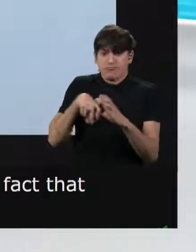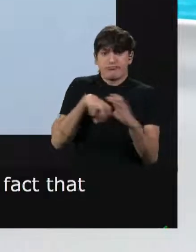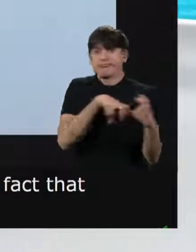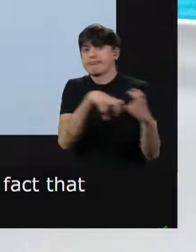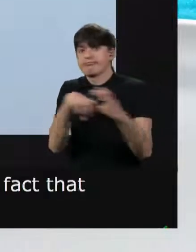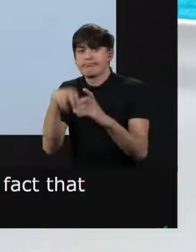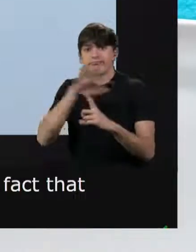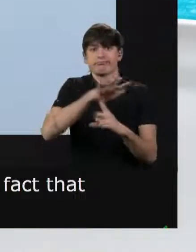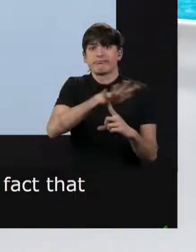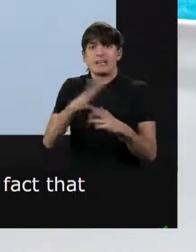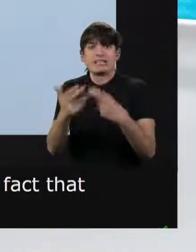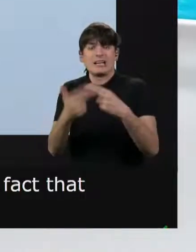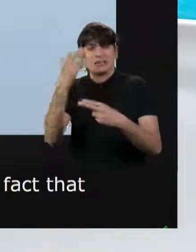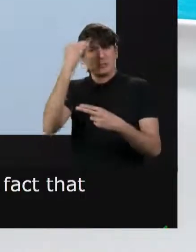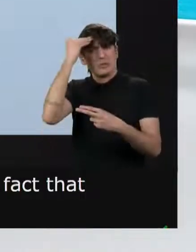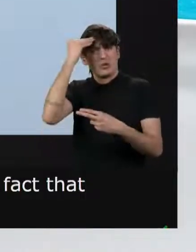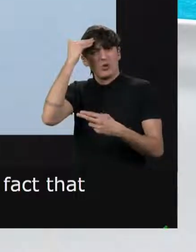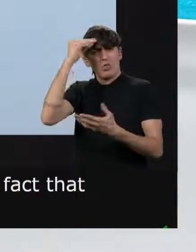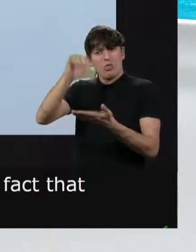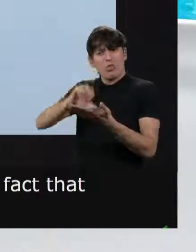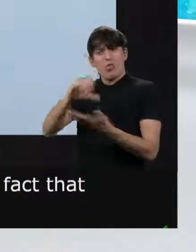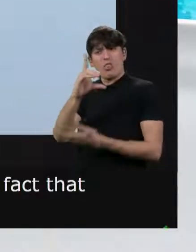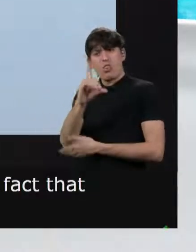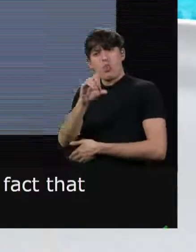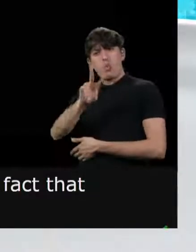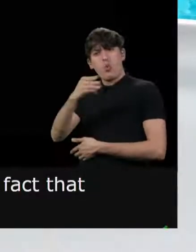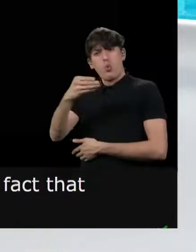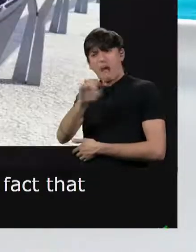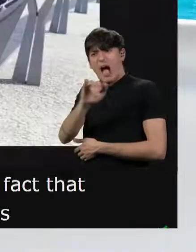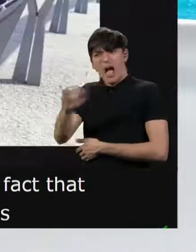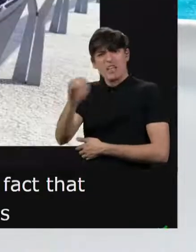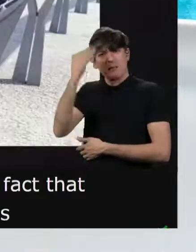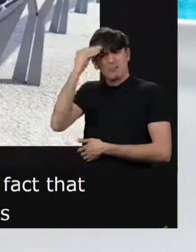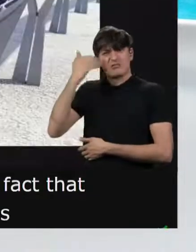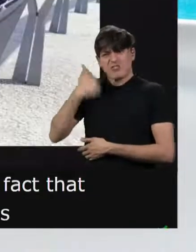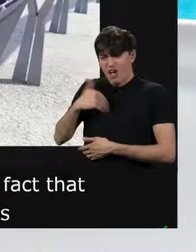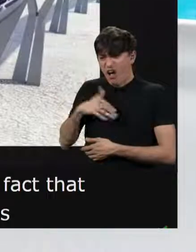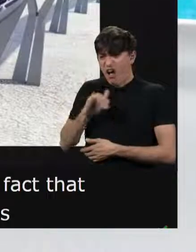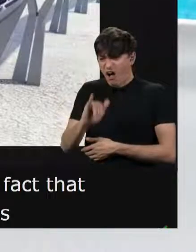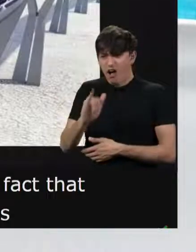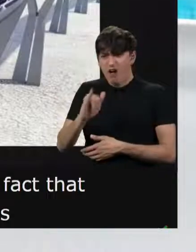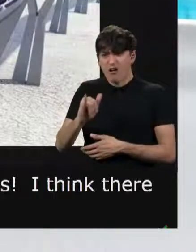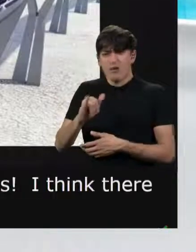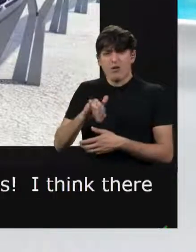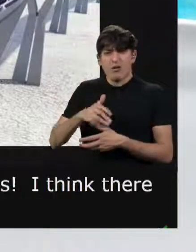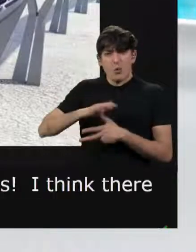drones. I think there are drone taxis already